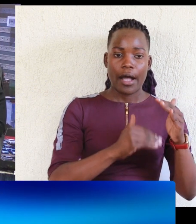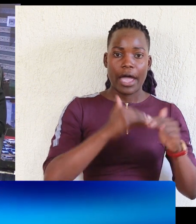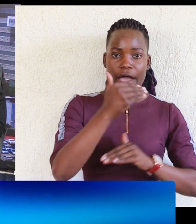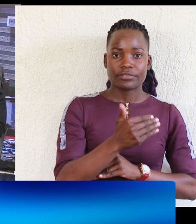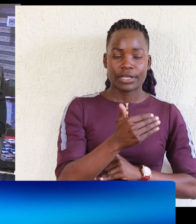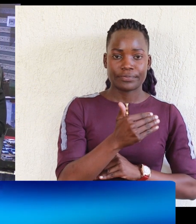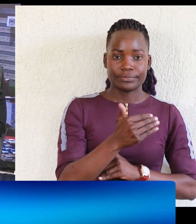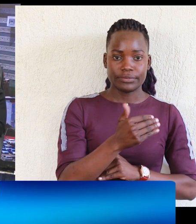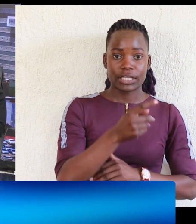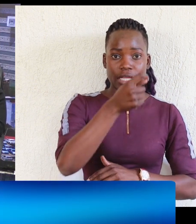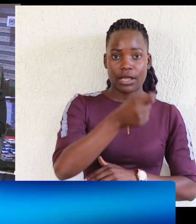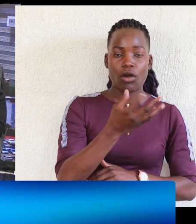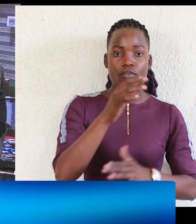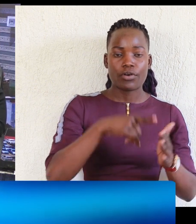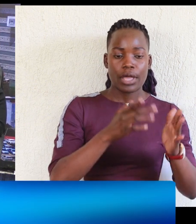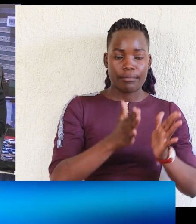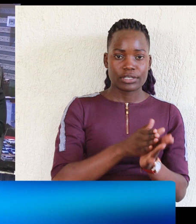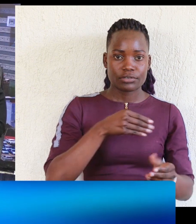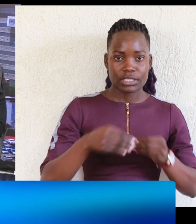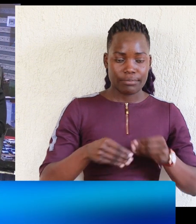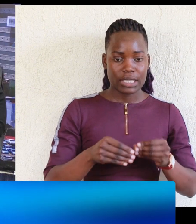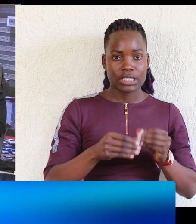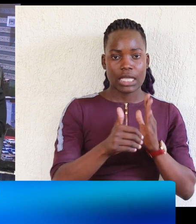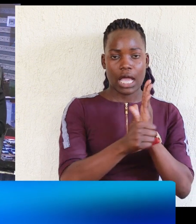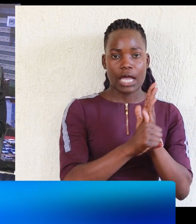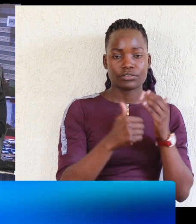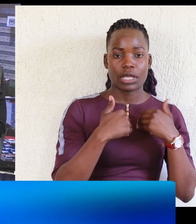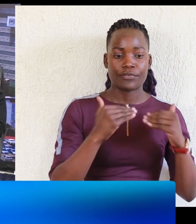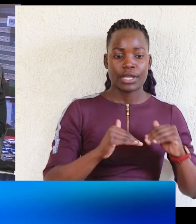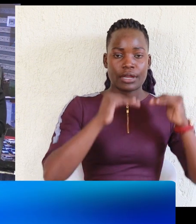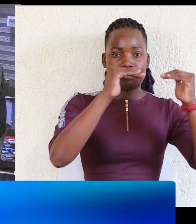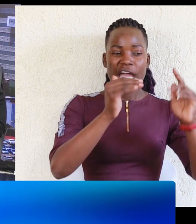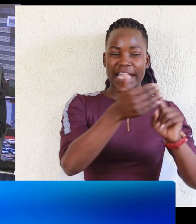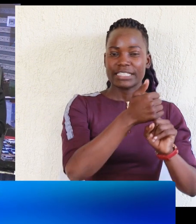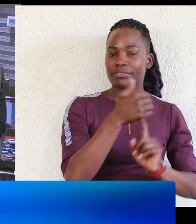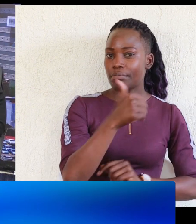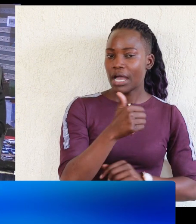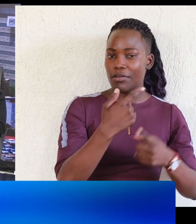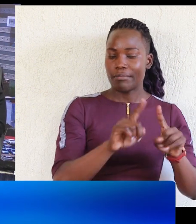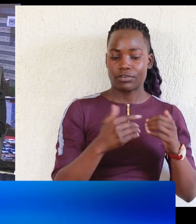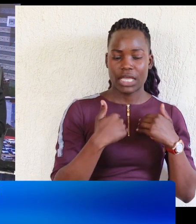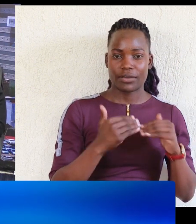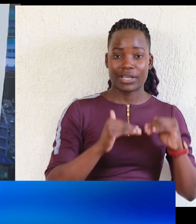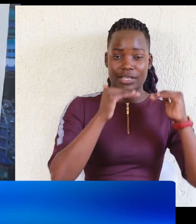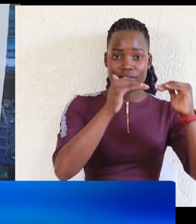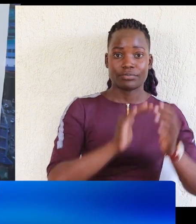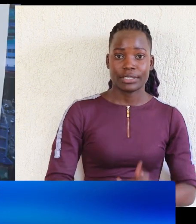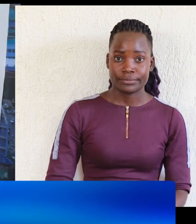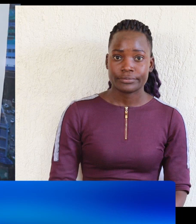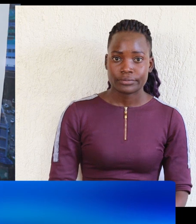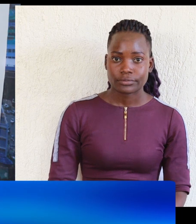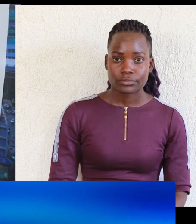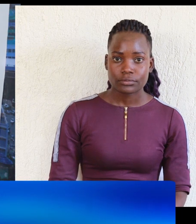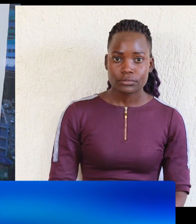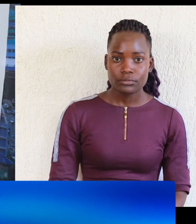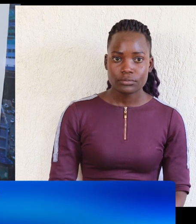the Persons with Disability Act, there is much improvement. We're not yet there, but yes, there is. So we have improved a